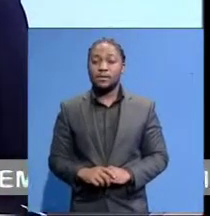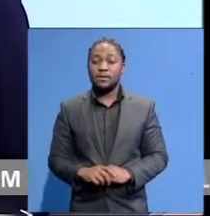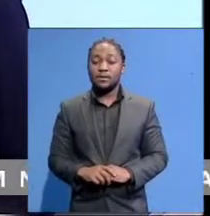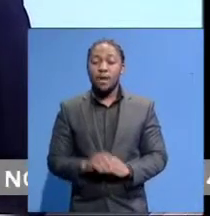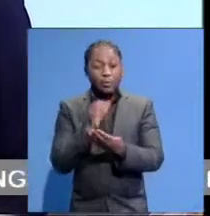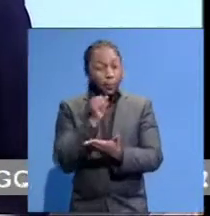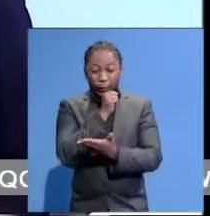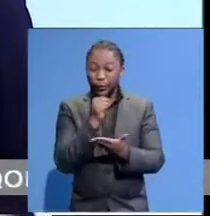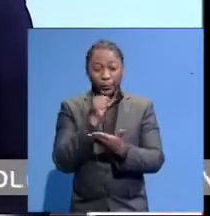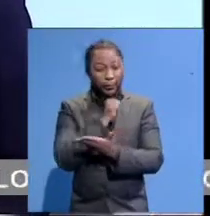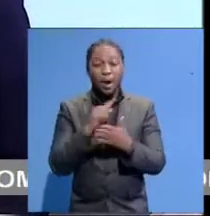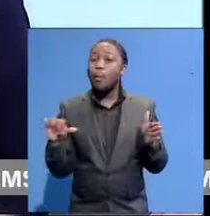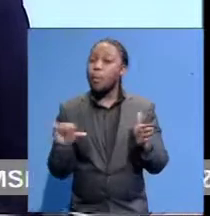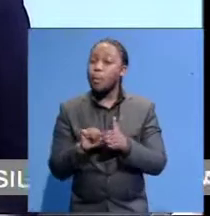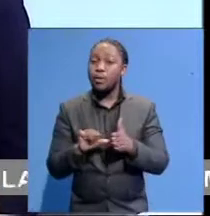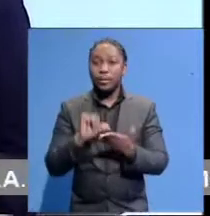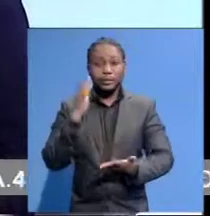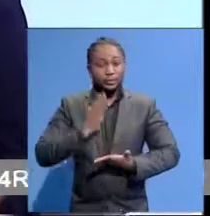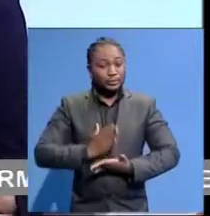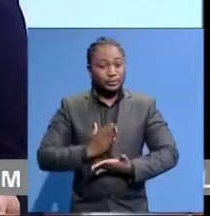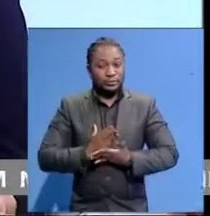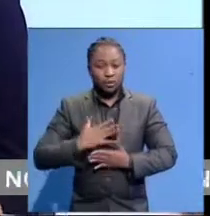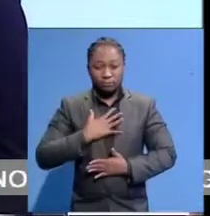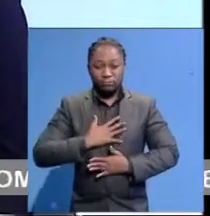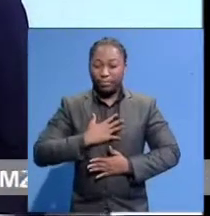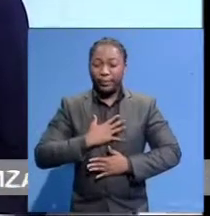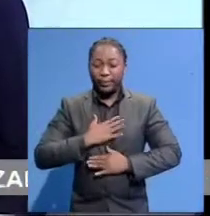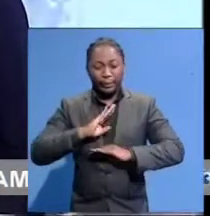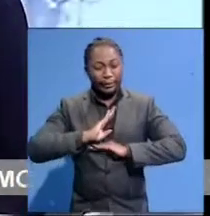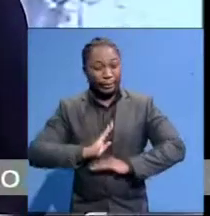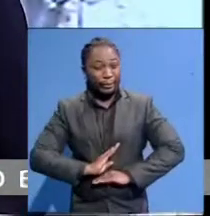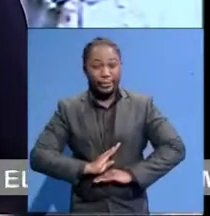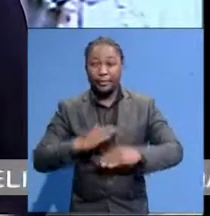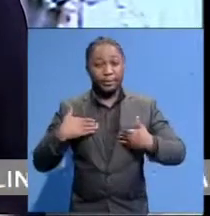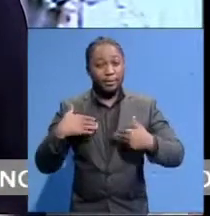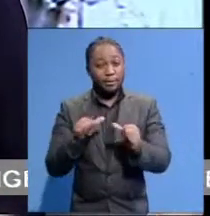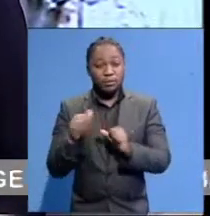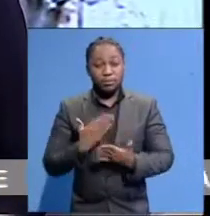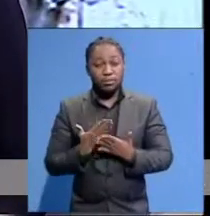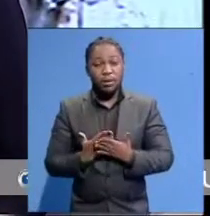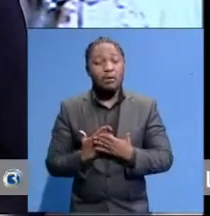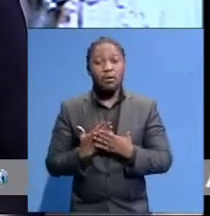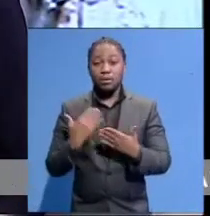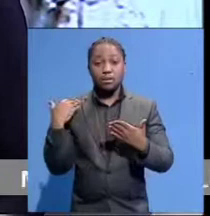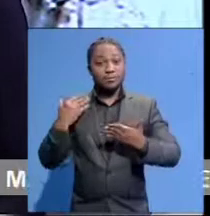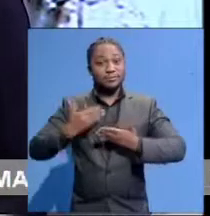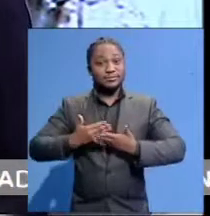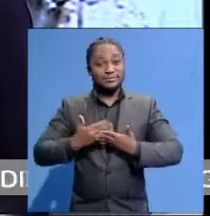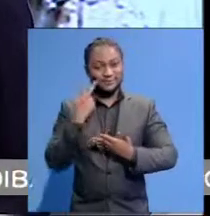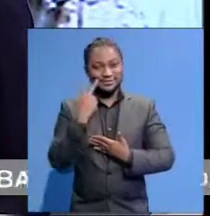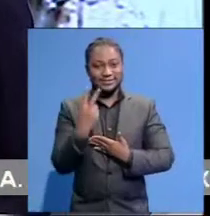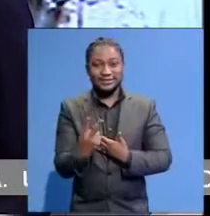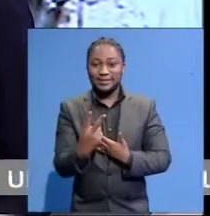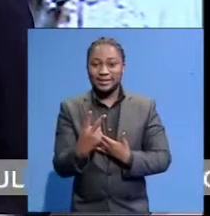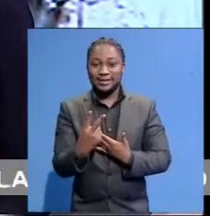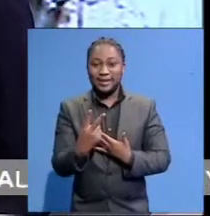the process of healing and taking us through our grief and the entire mourning process. And we've seen musicians releasing the most wonderful singles